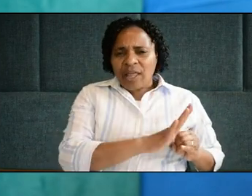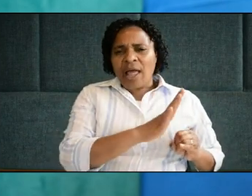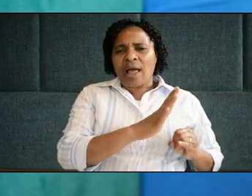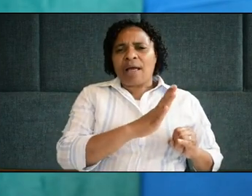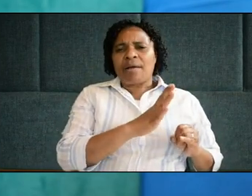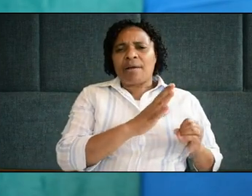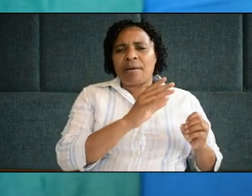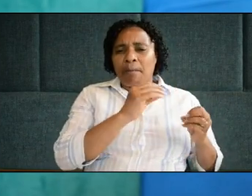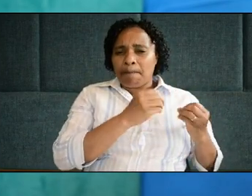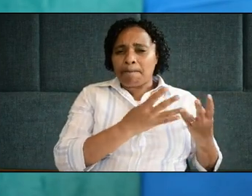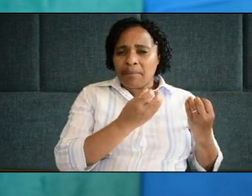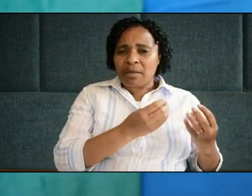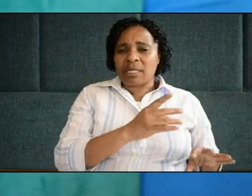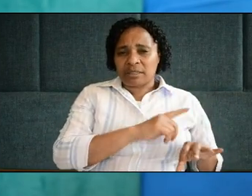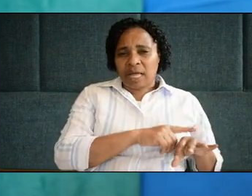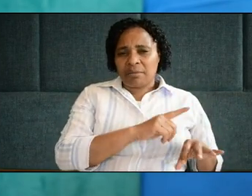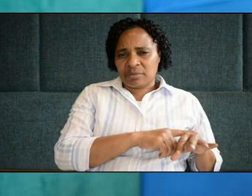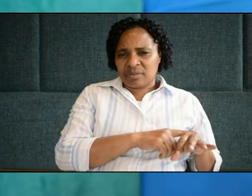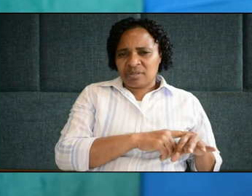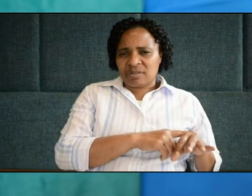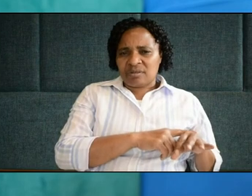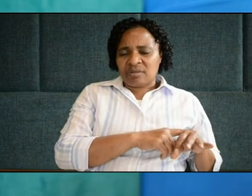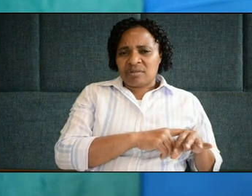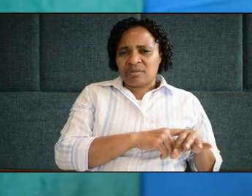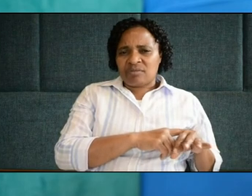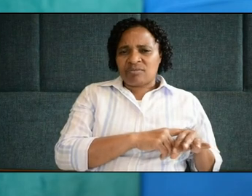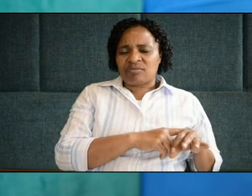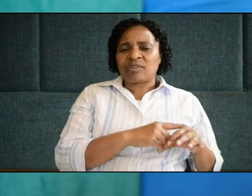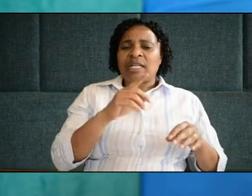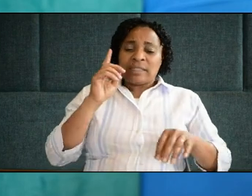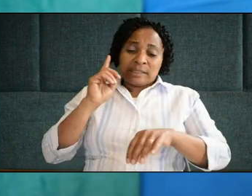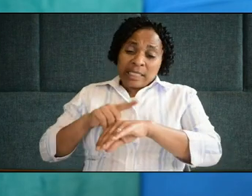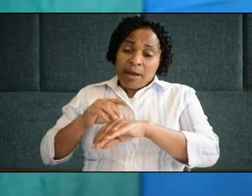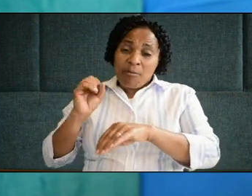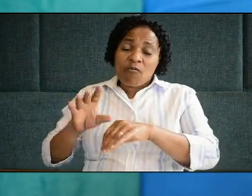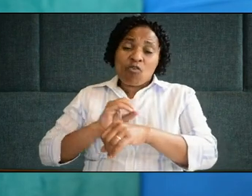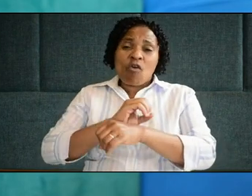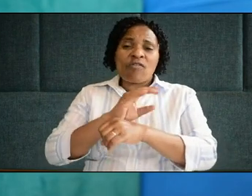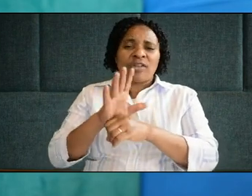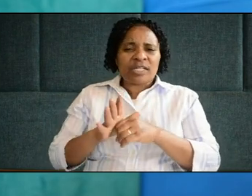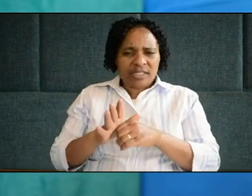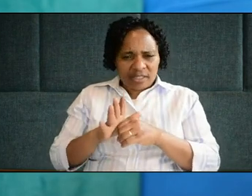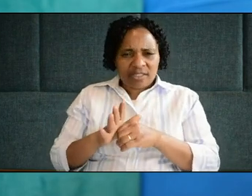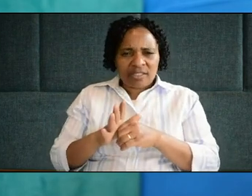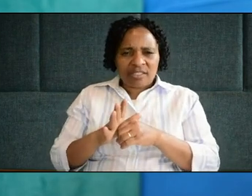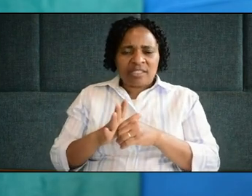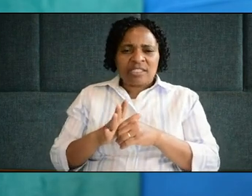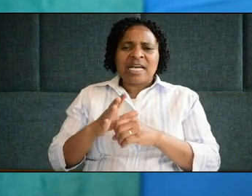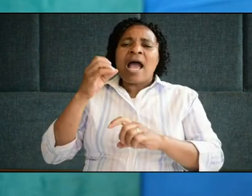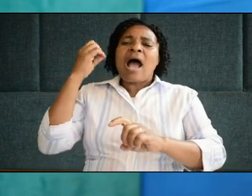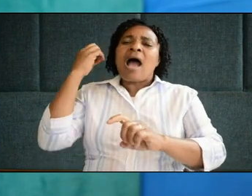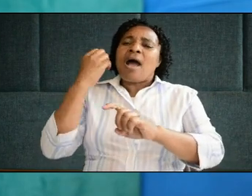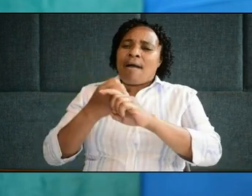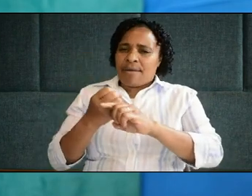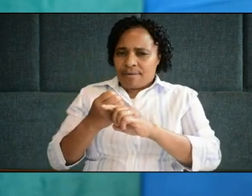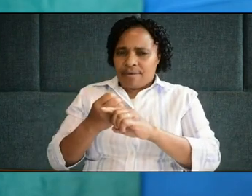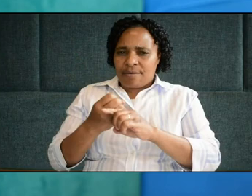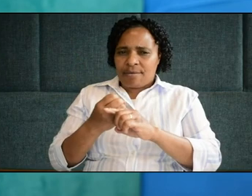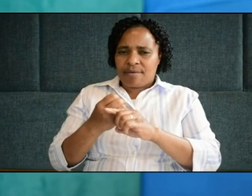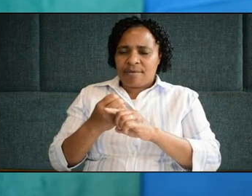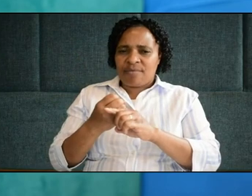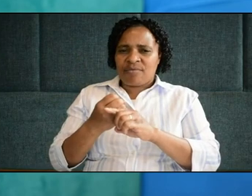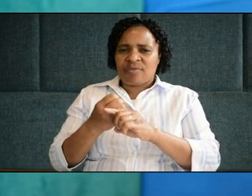idols most of the time. Like, during COVID, it was actually difficult